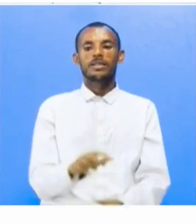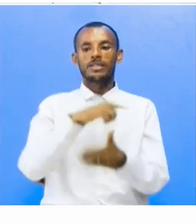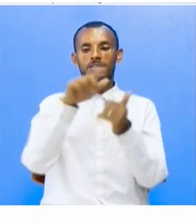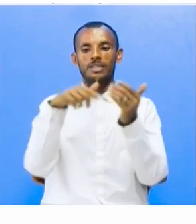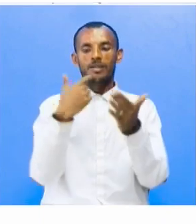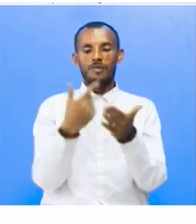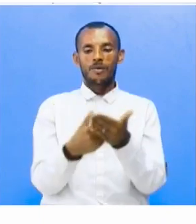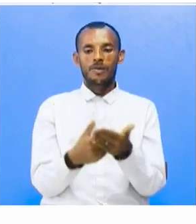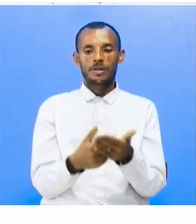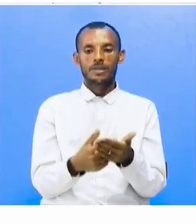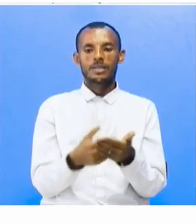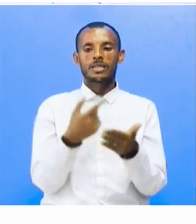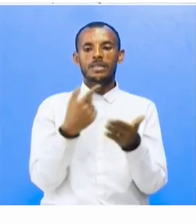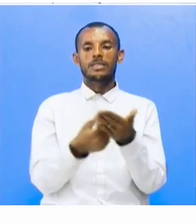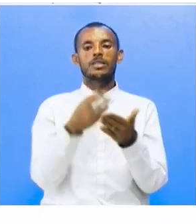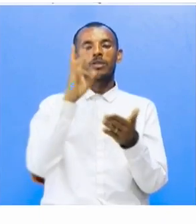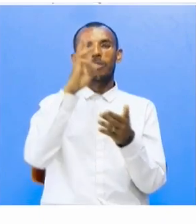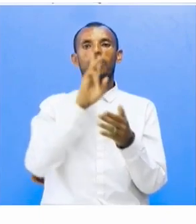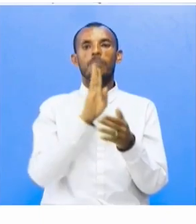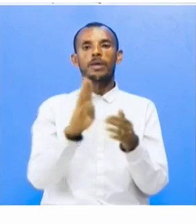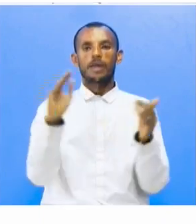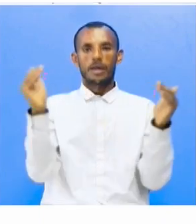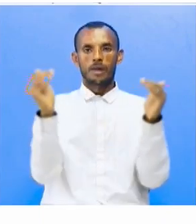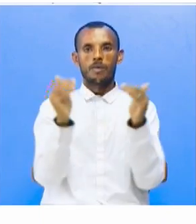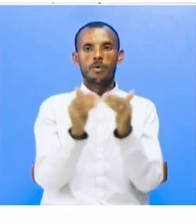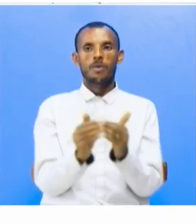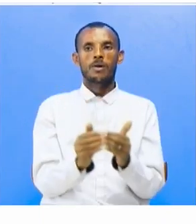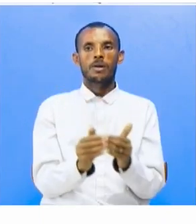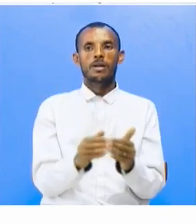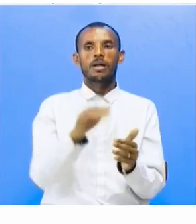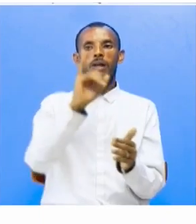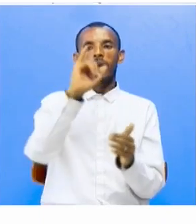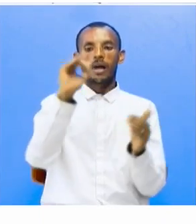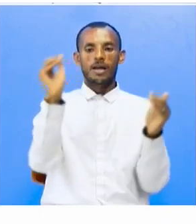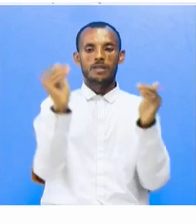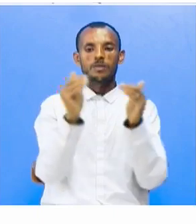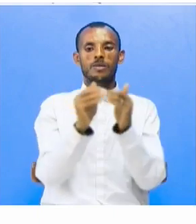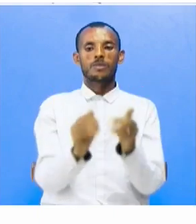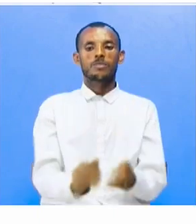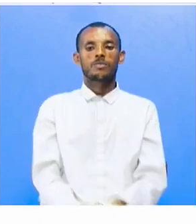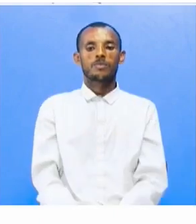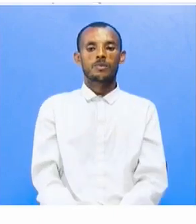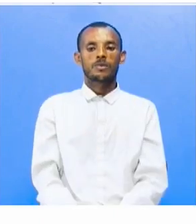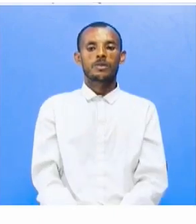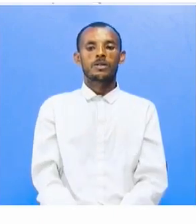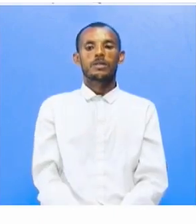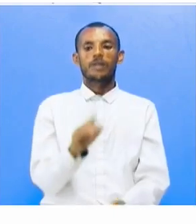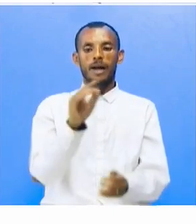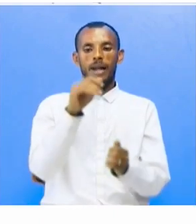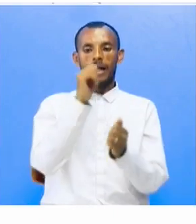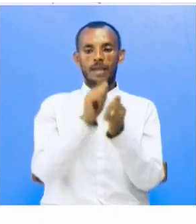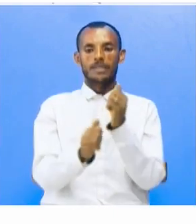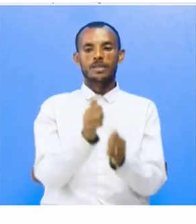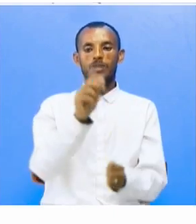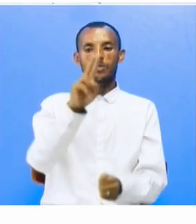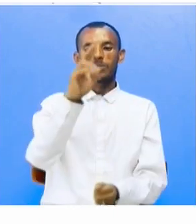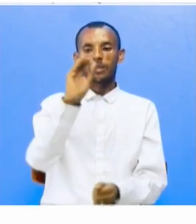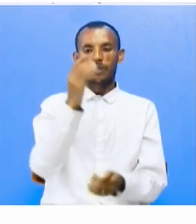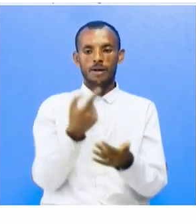Therefore, this will be equal to I is equal to, you can cancel 2 zeros